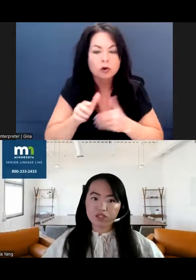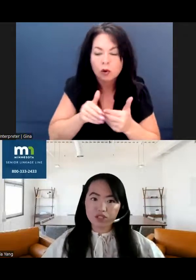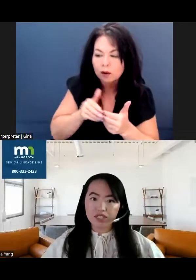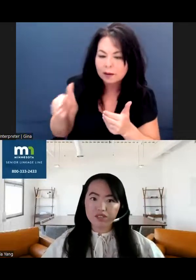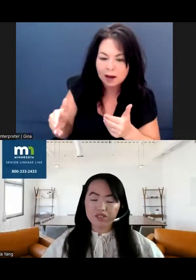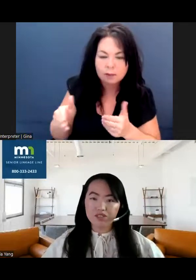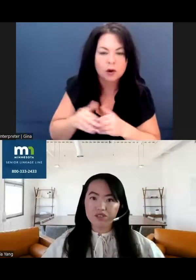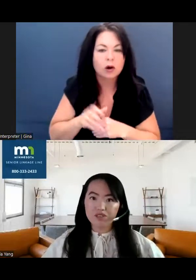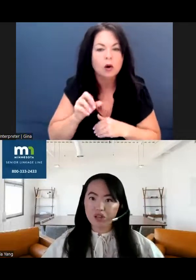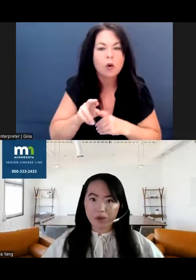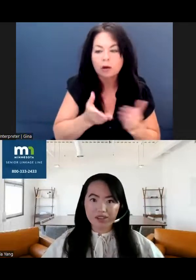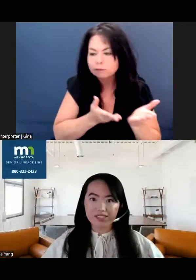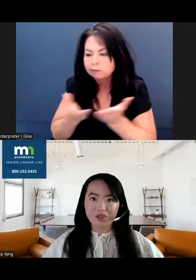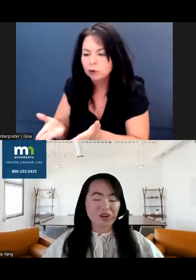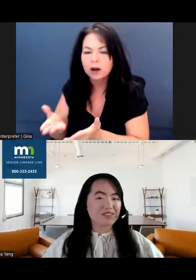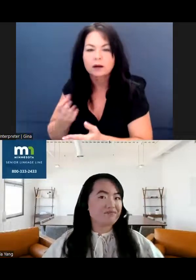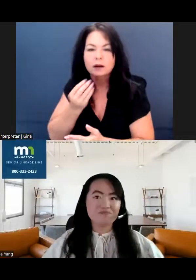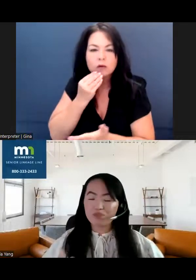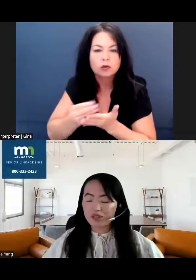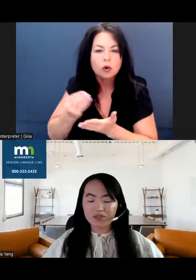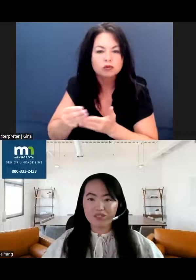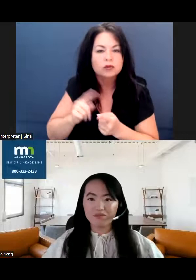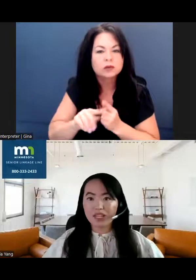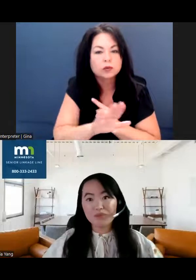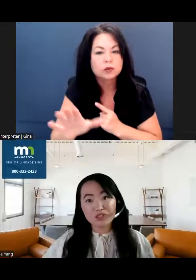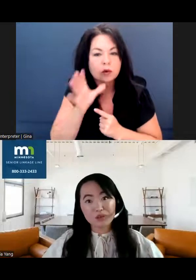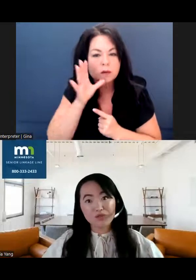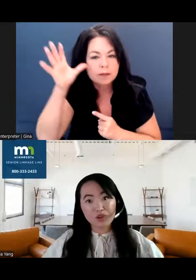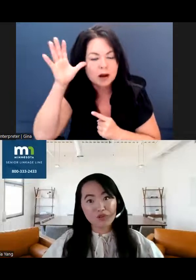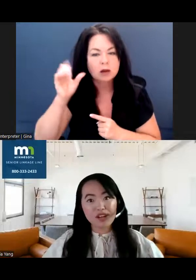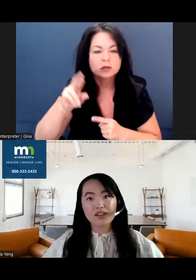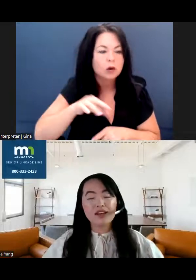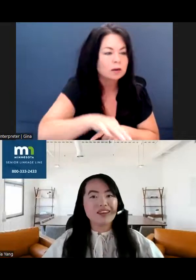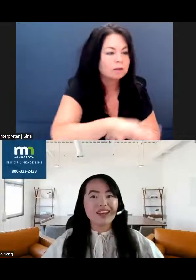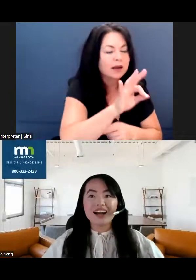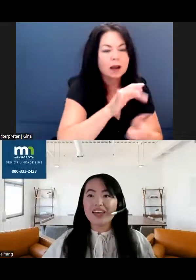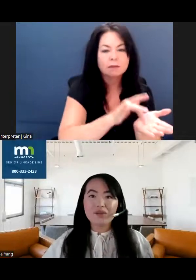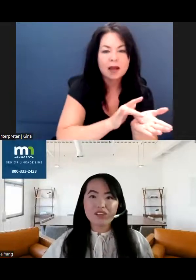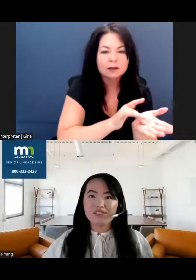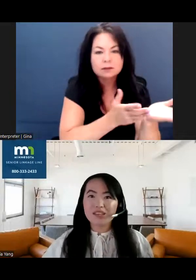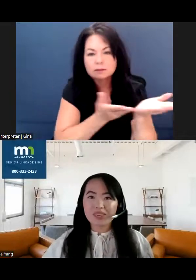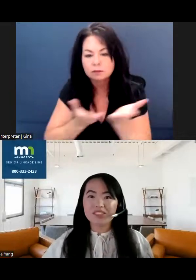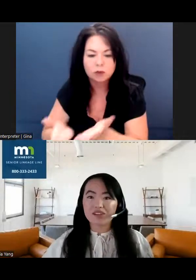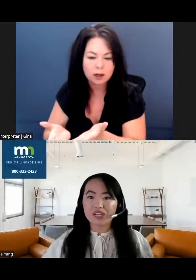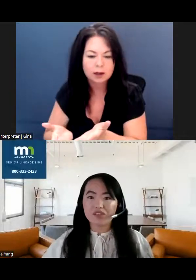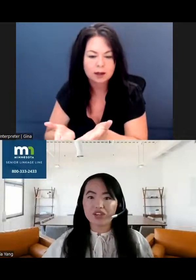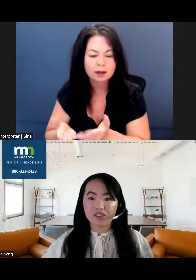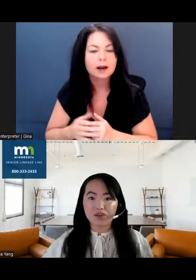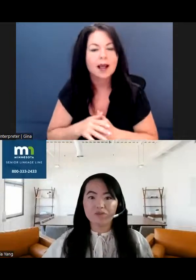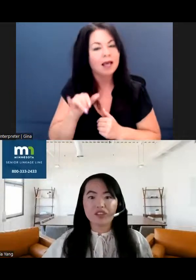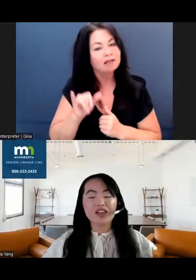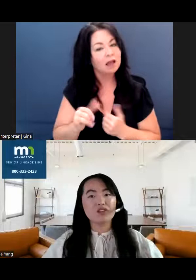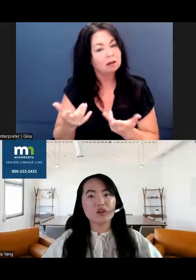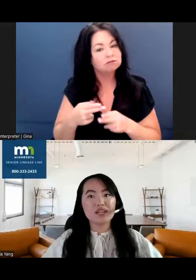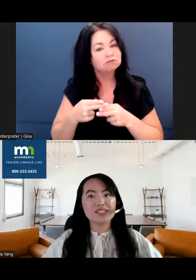off groceries to your parents or picking a prescription for your friend. Any one of those can be considered a